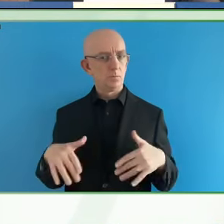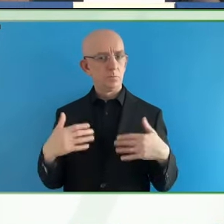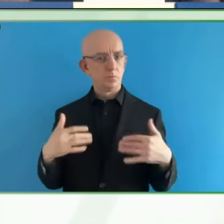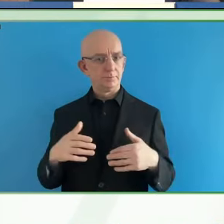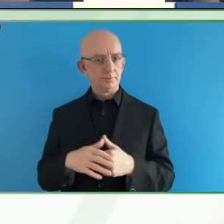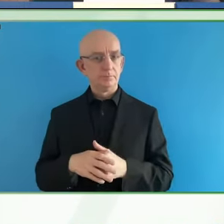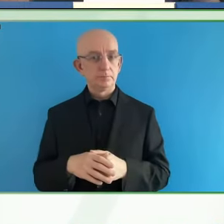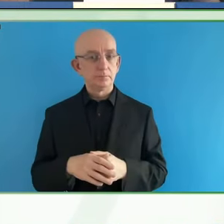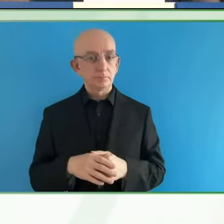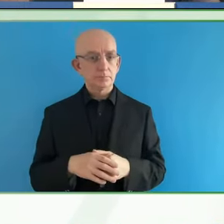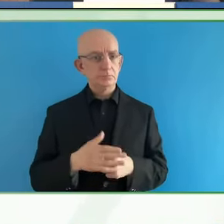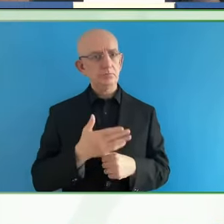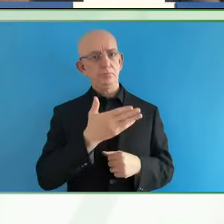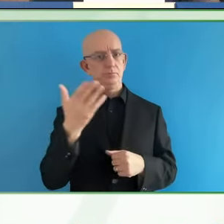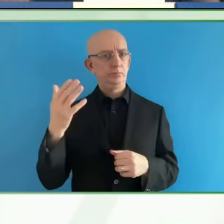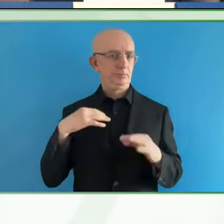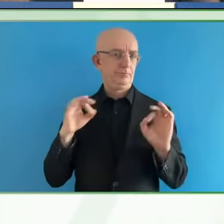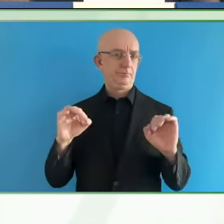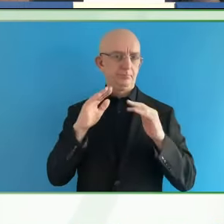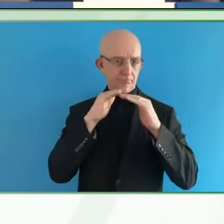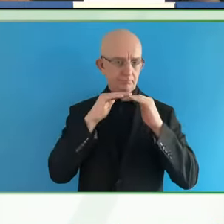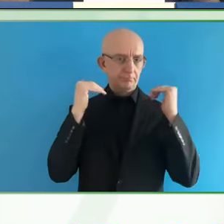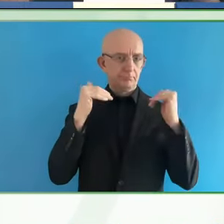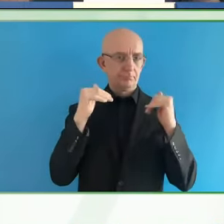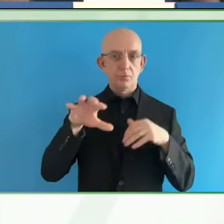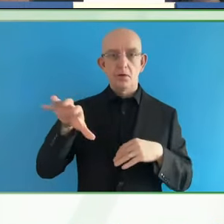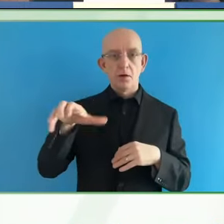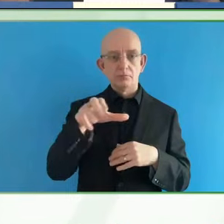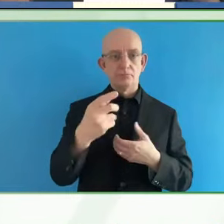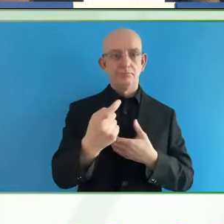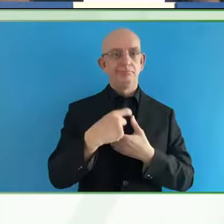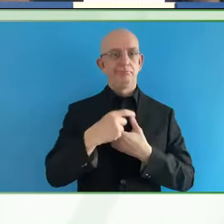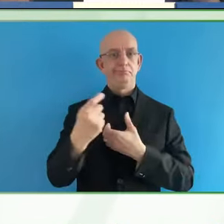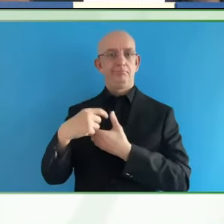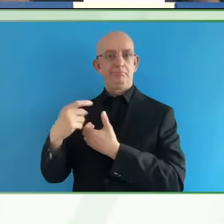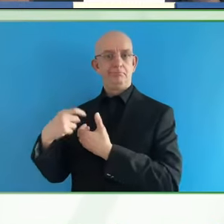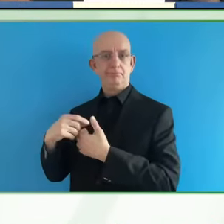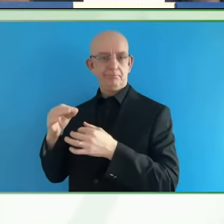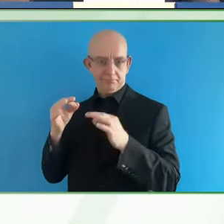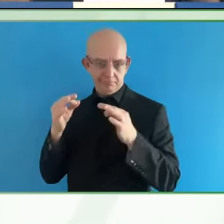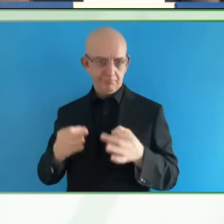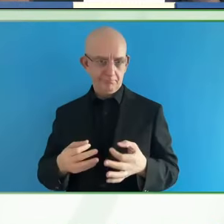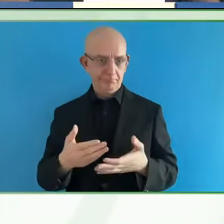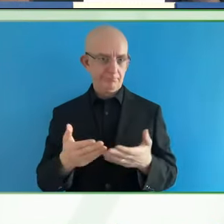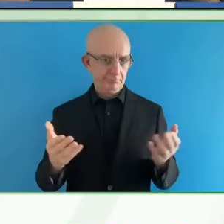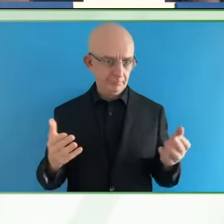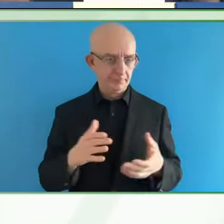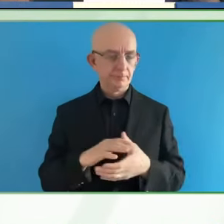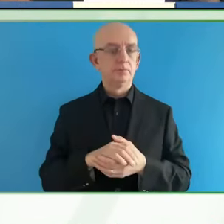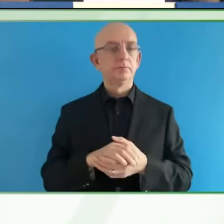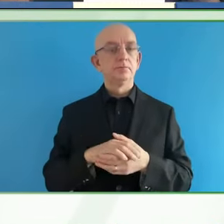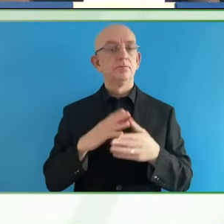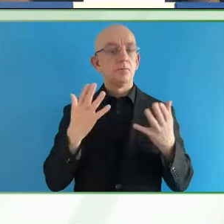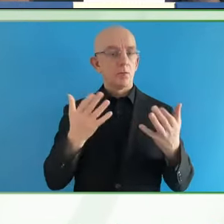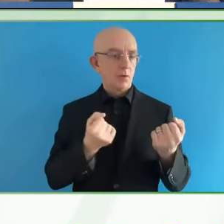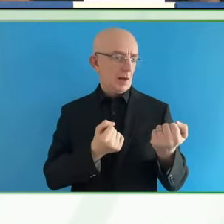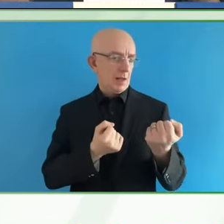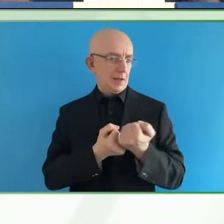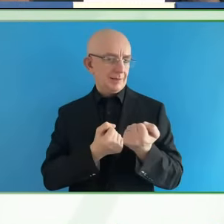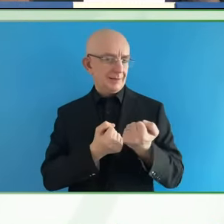education systems. So we have a shared ultimate vision with all of the member countries, and that is